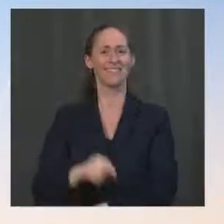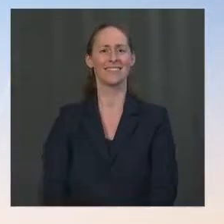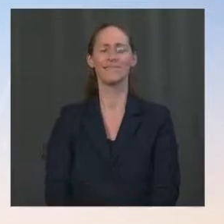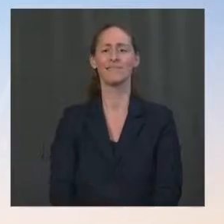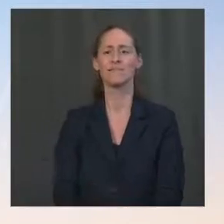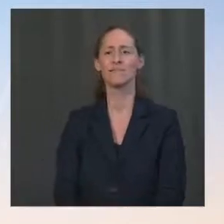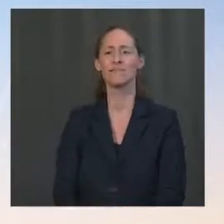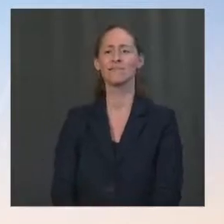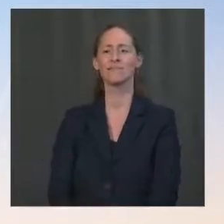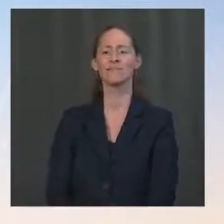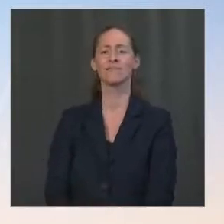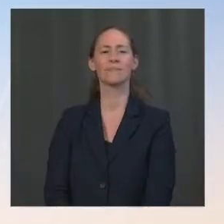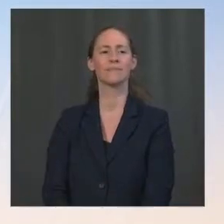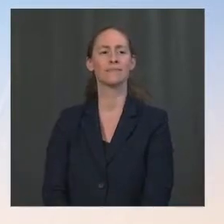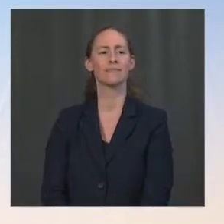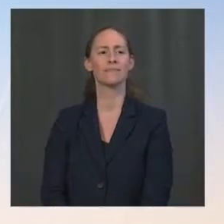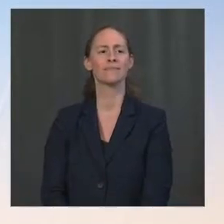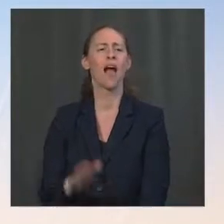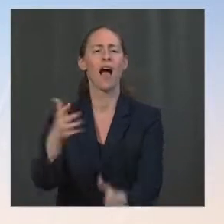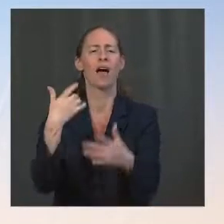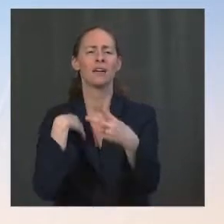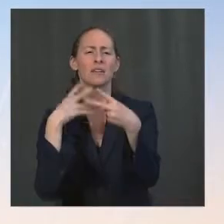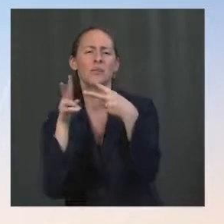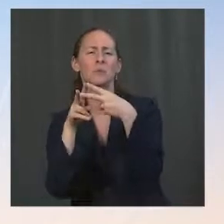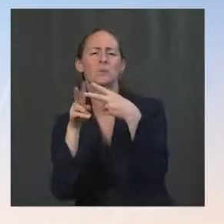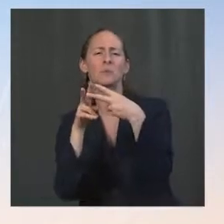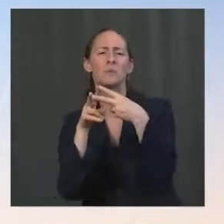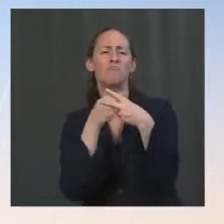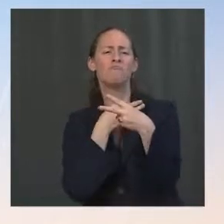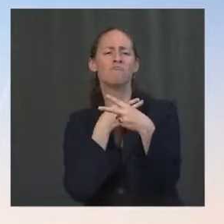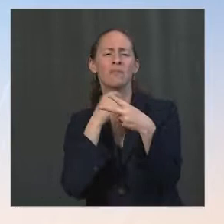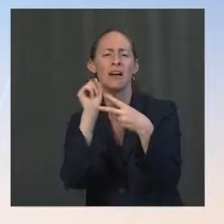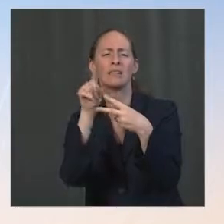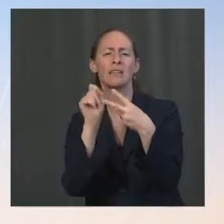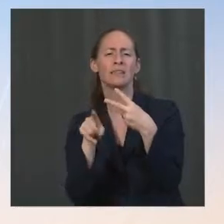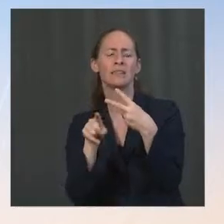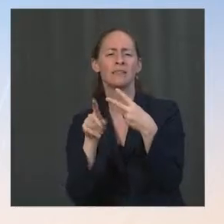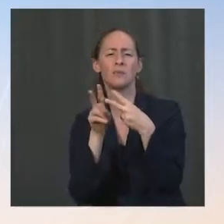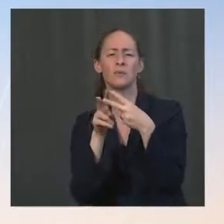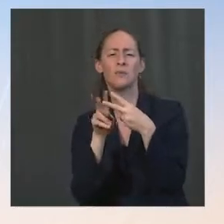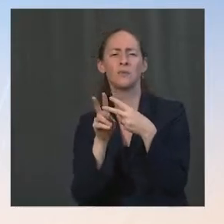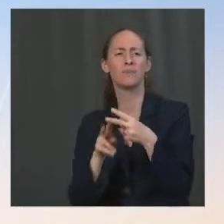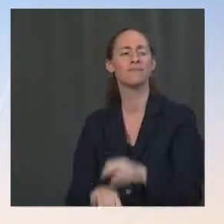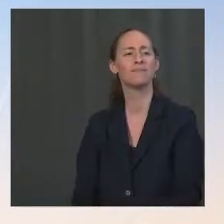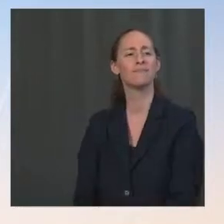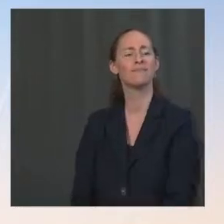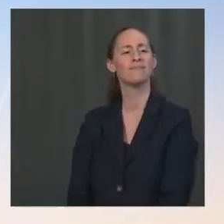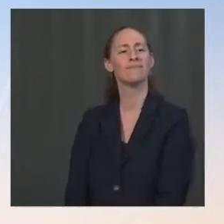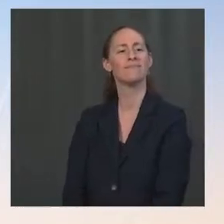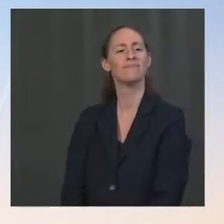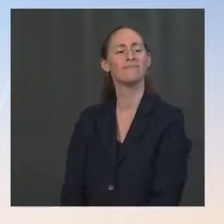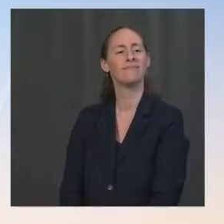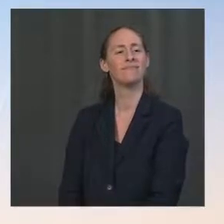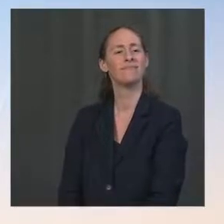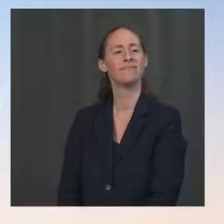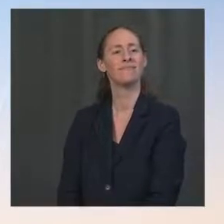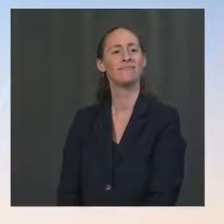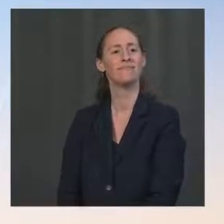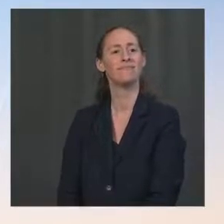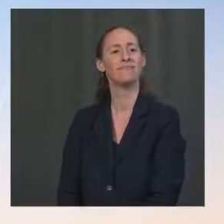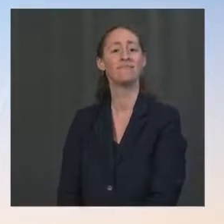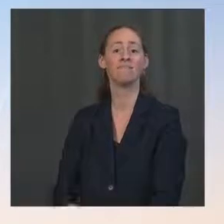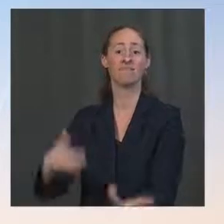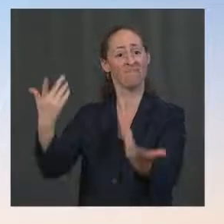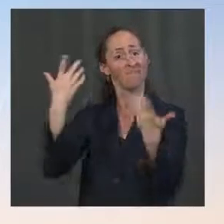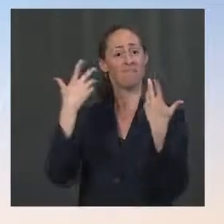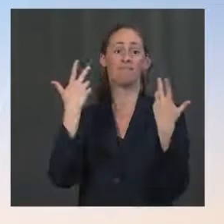Two quick follow-ups here. I wanted to return to the binary of continuing a forever war that both